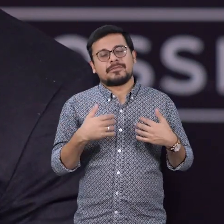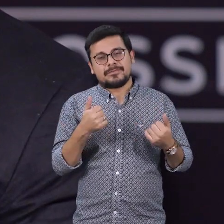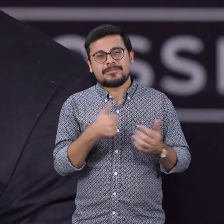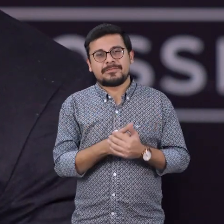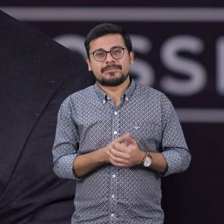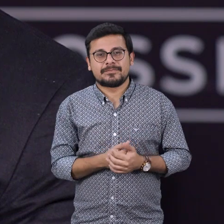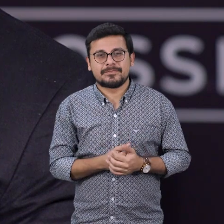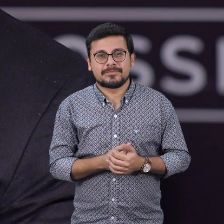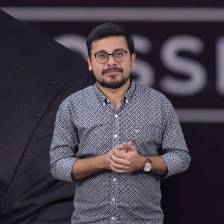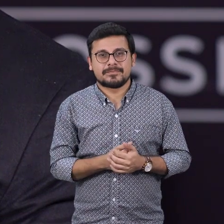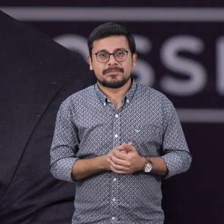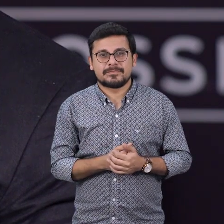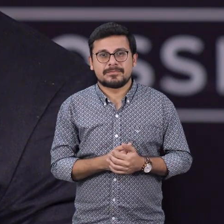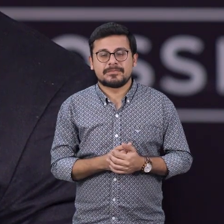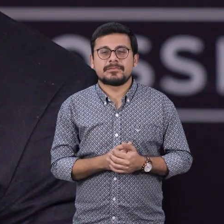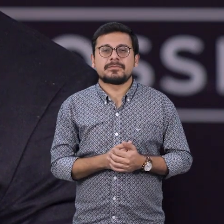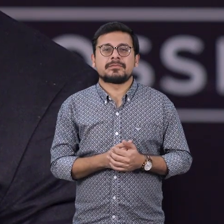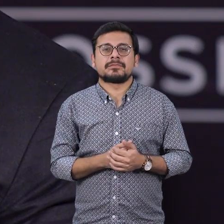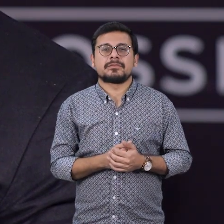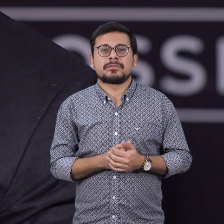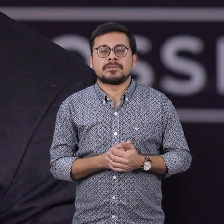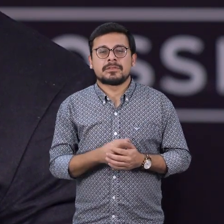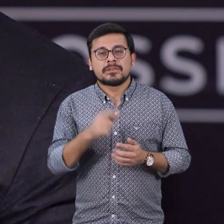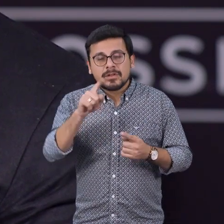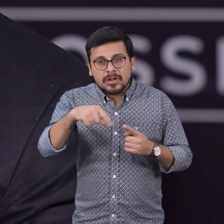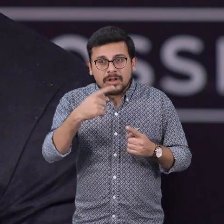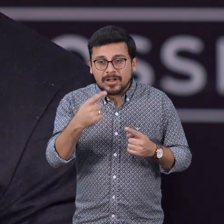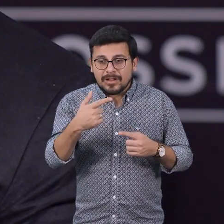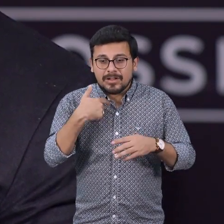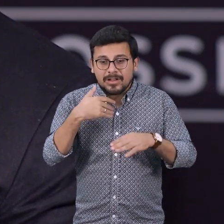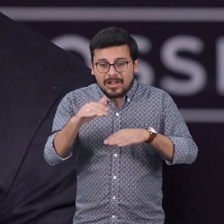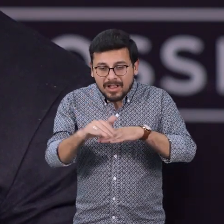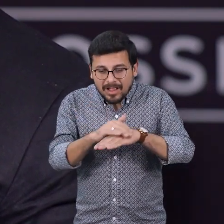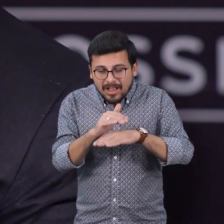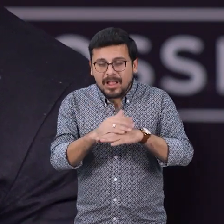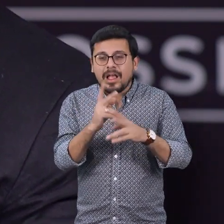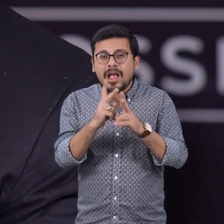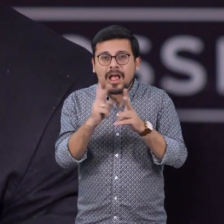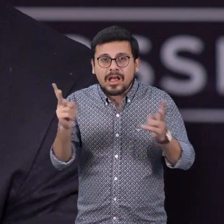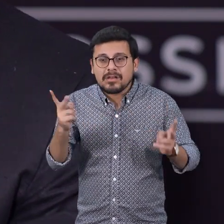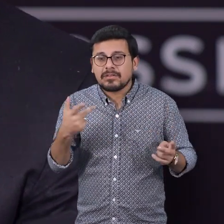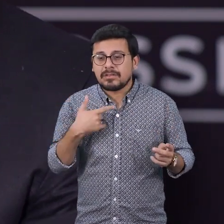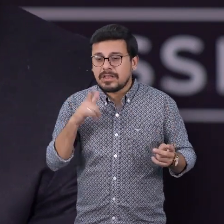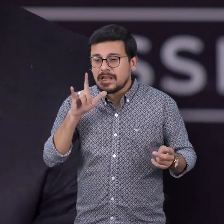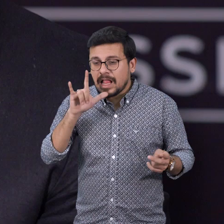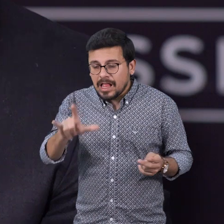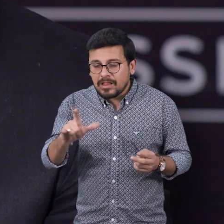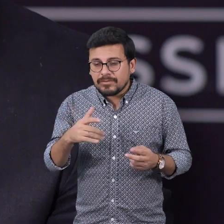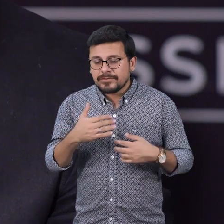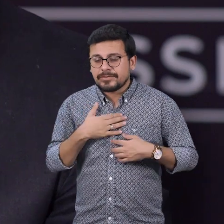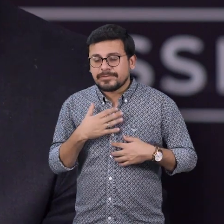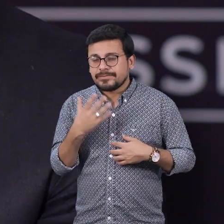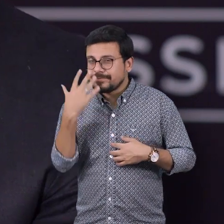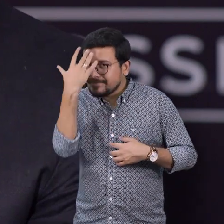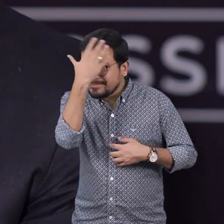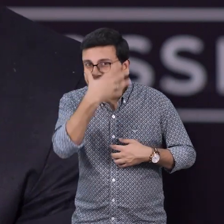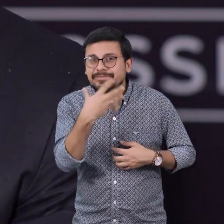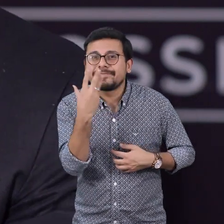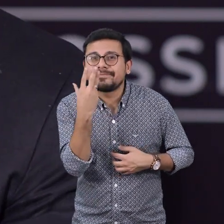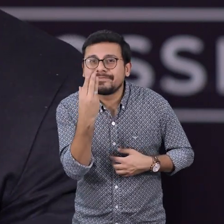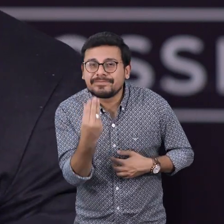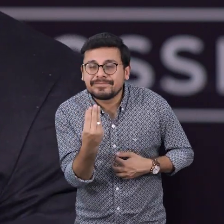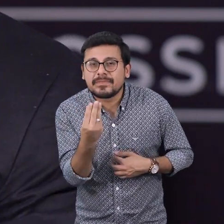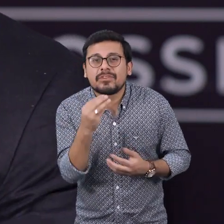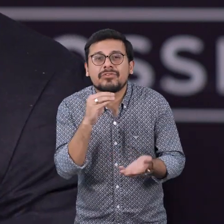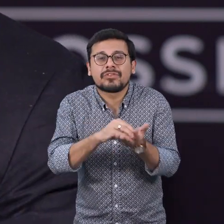people, community, your country, and overall world. I would like to talk